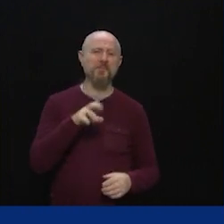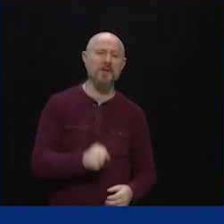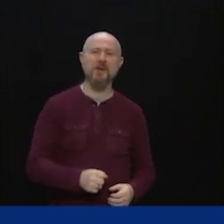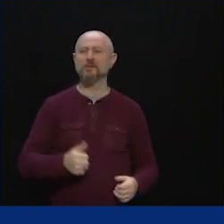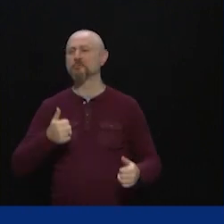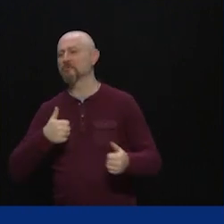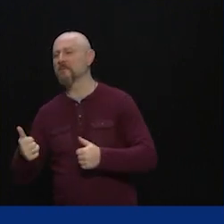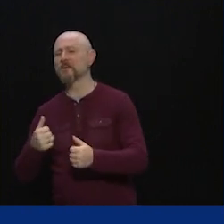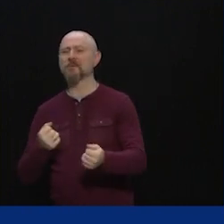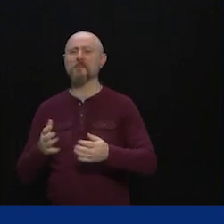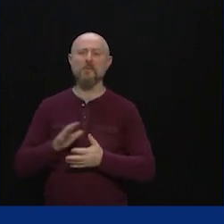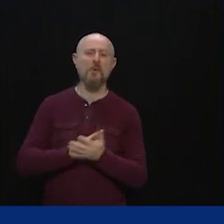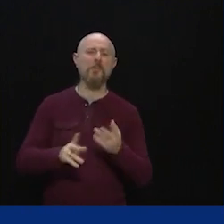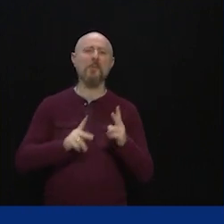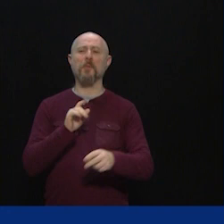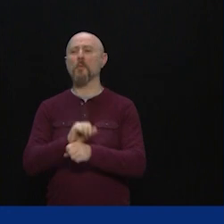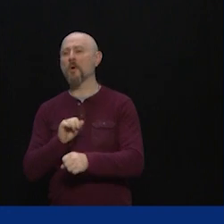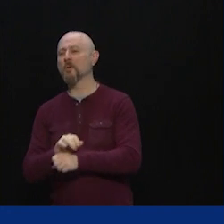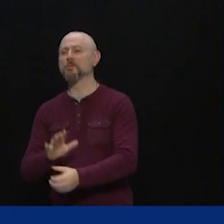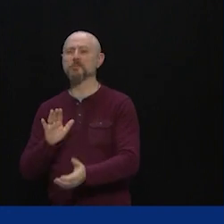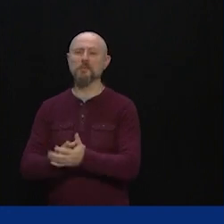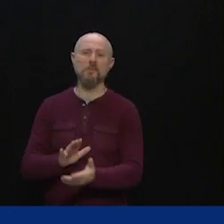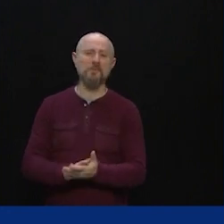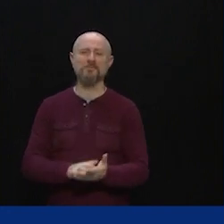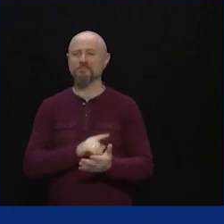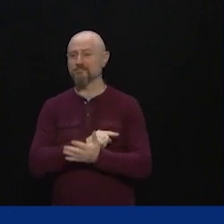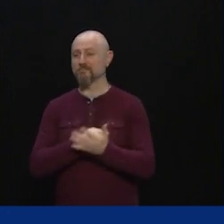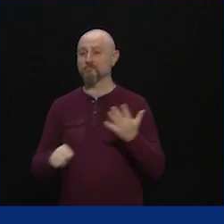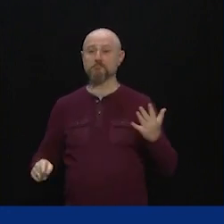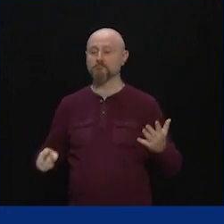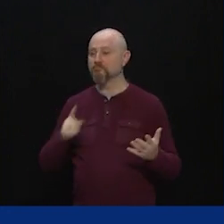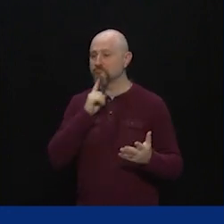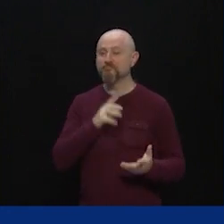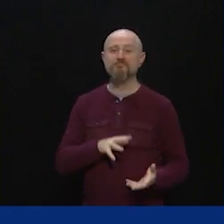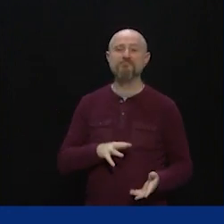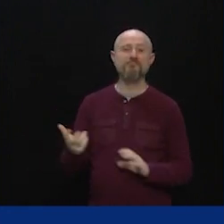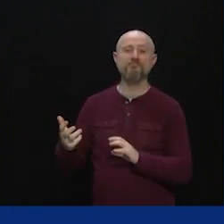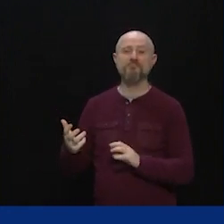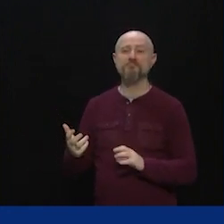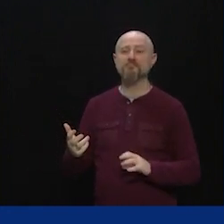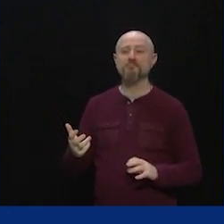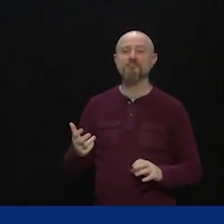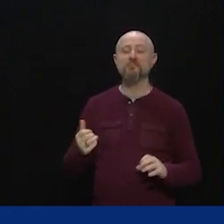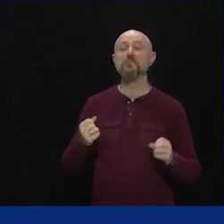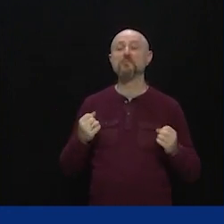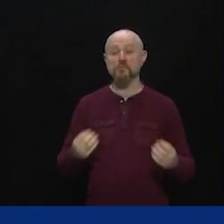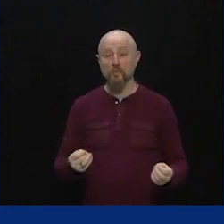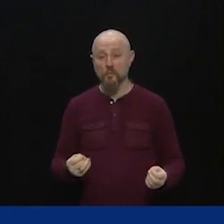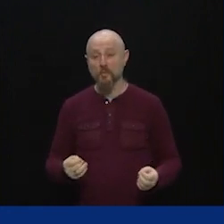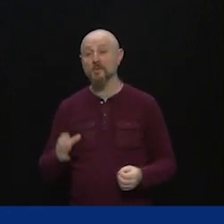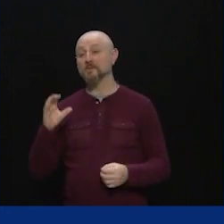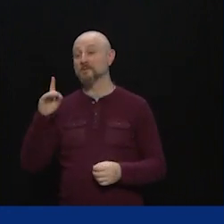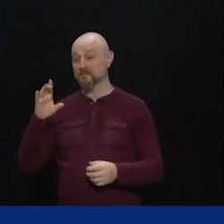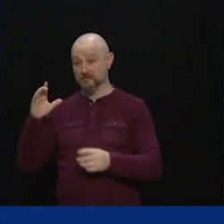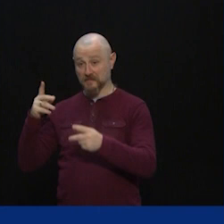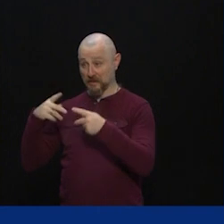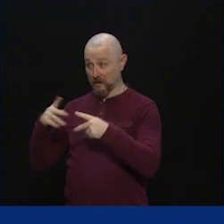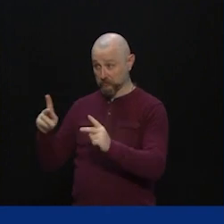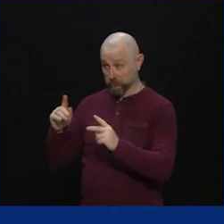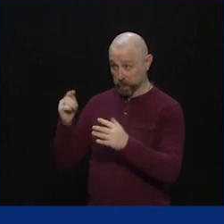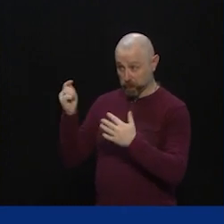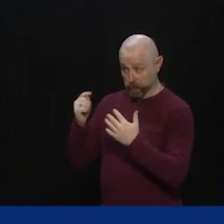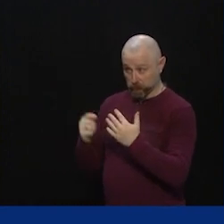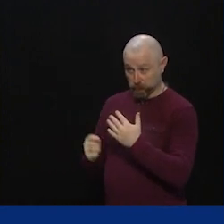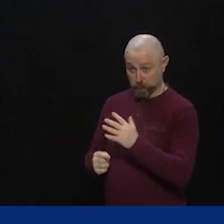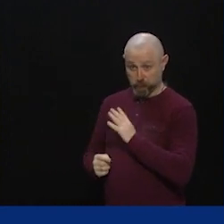schools, it's just been paralyzing. So based on what the CDC allowed us to do, we scaled that to saying, yes, you